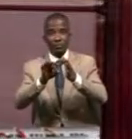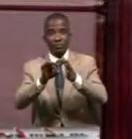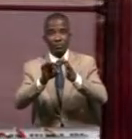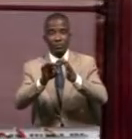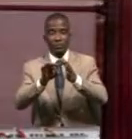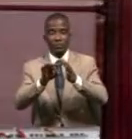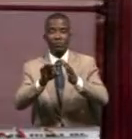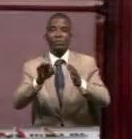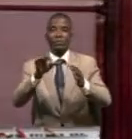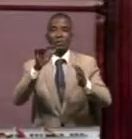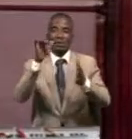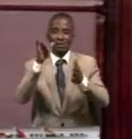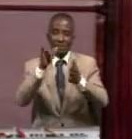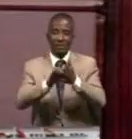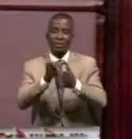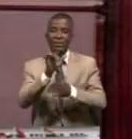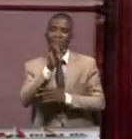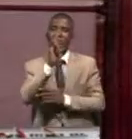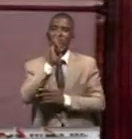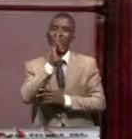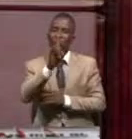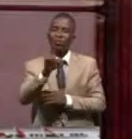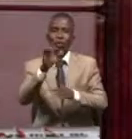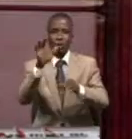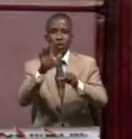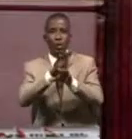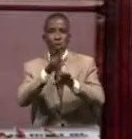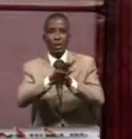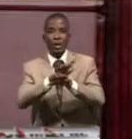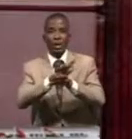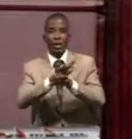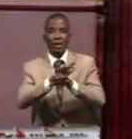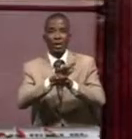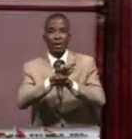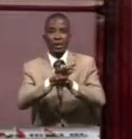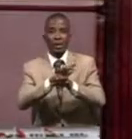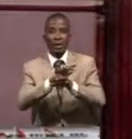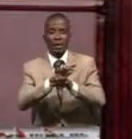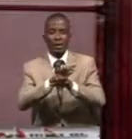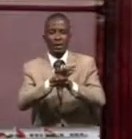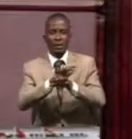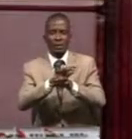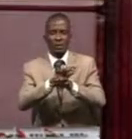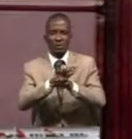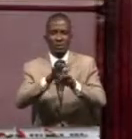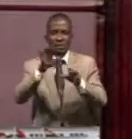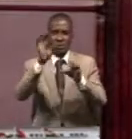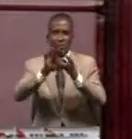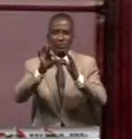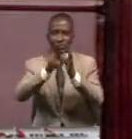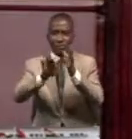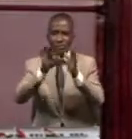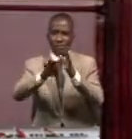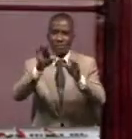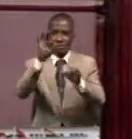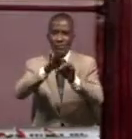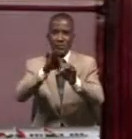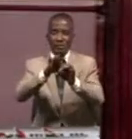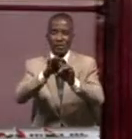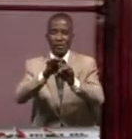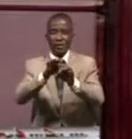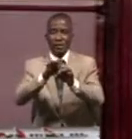is exactly the total valid votes cast in an Asenswanu